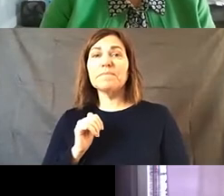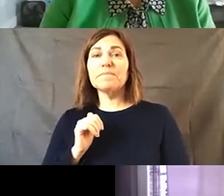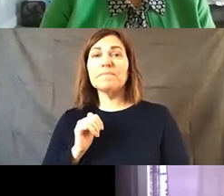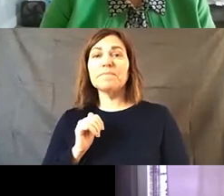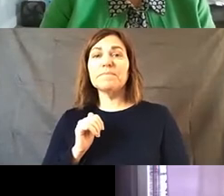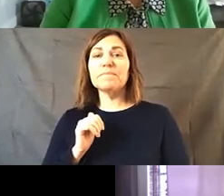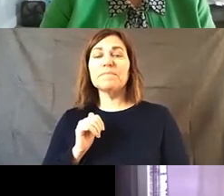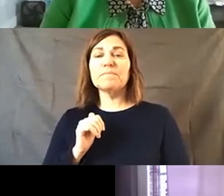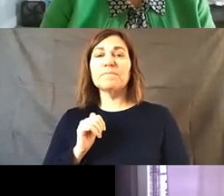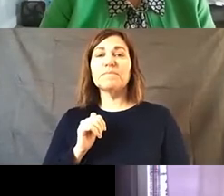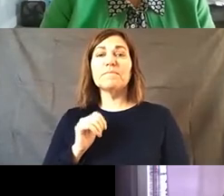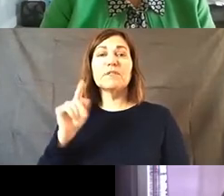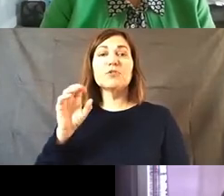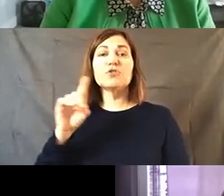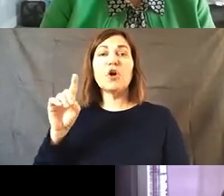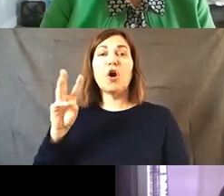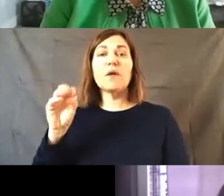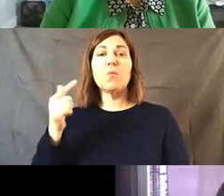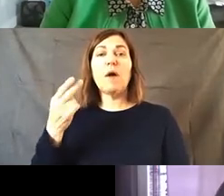Todd Wagner?